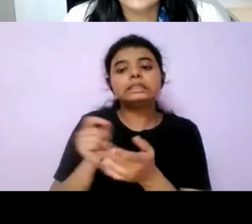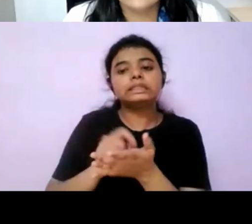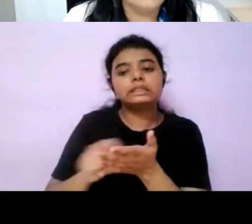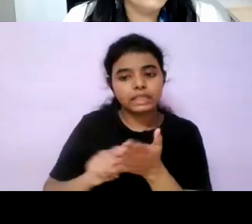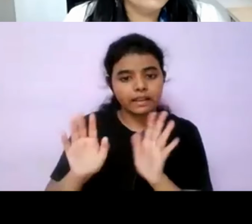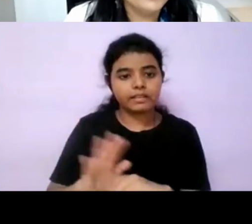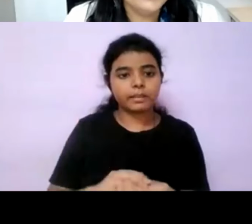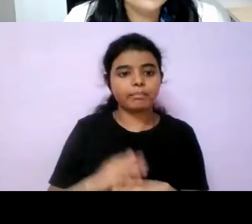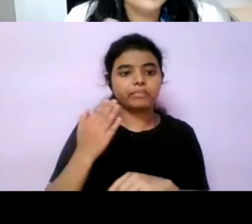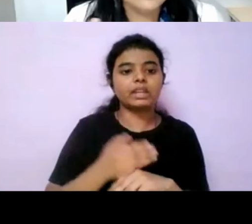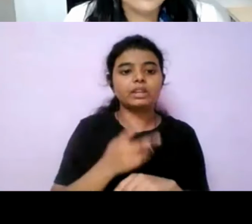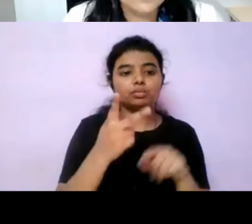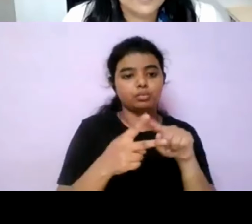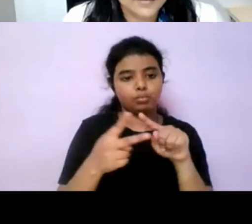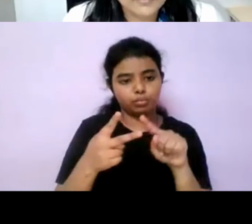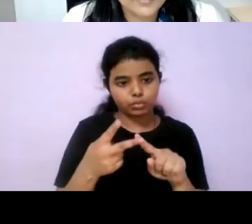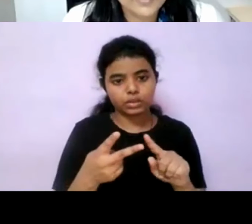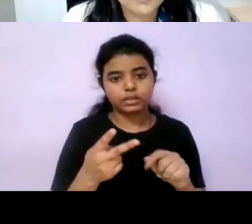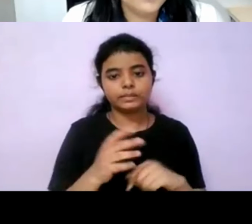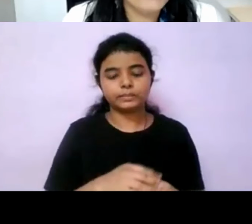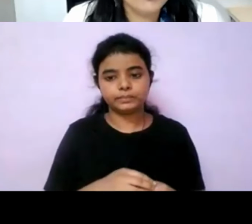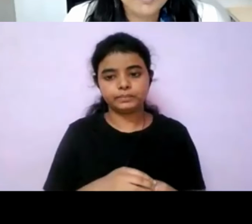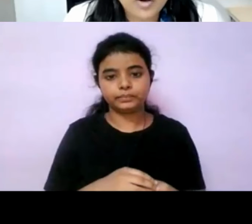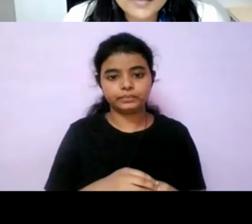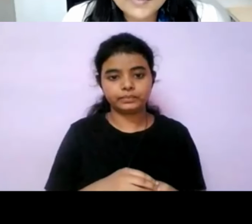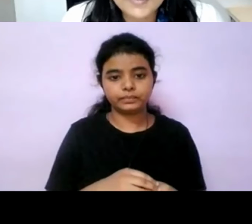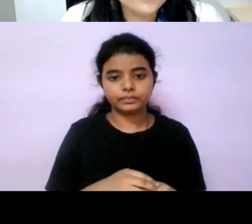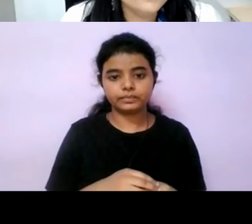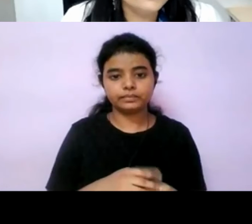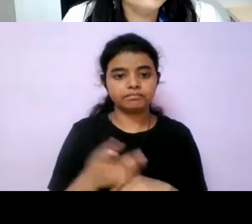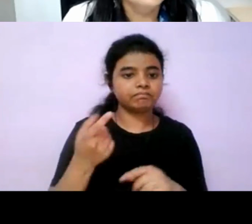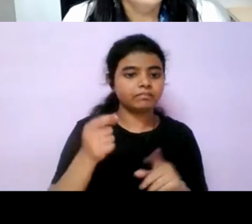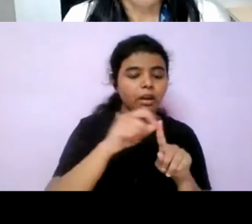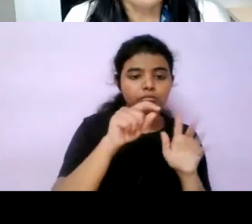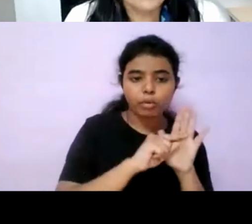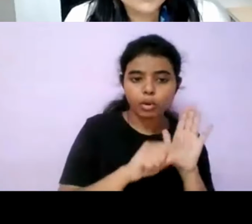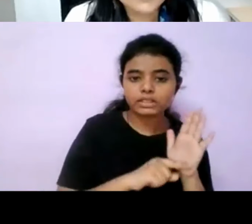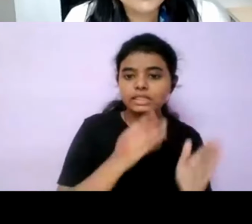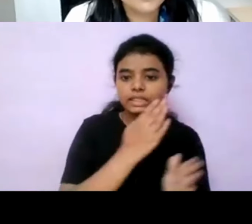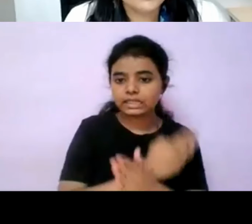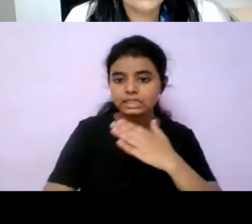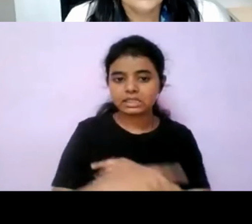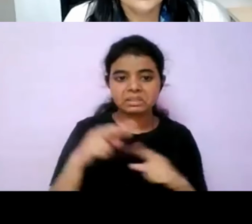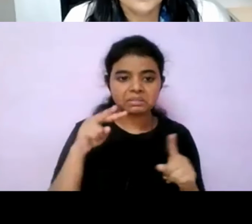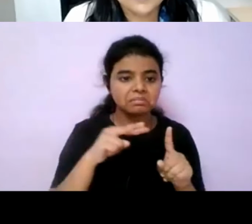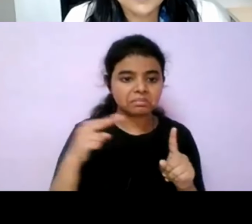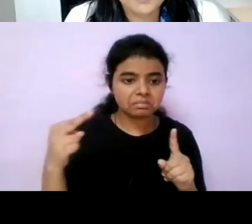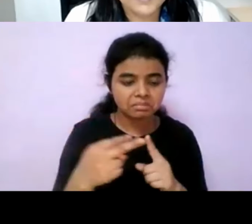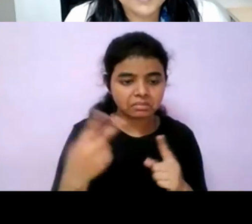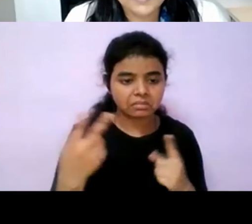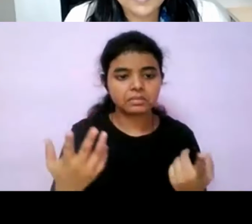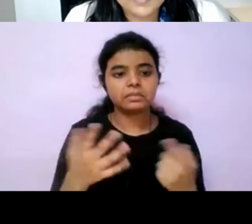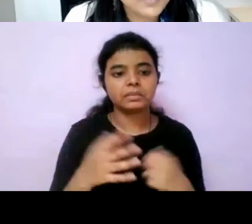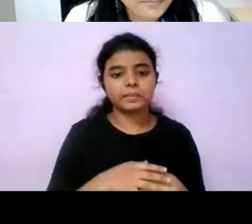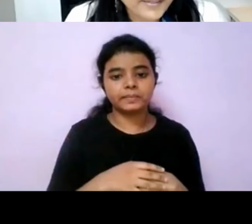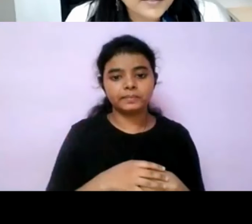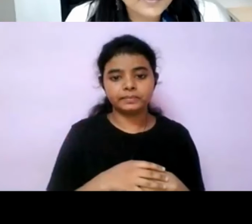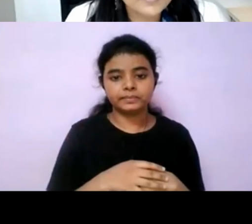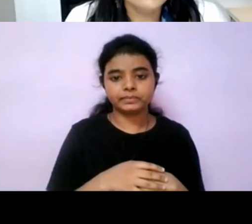by Chaturvedi and Mani that had dealt with disability from a policy angle. Bakker's work had a disability